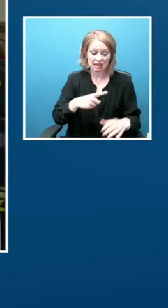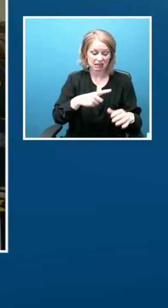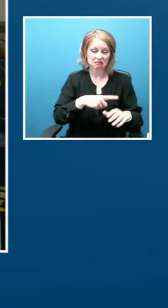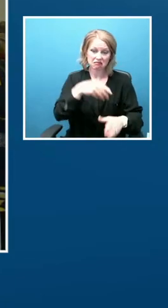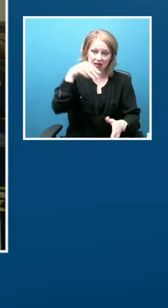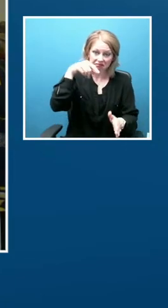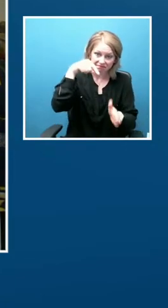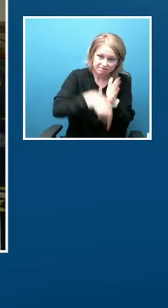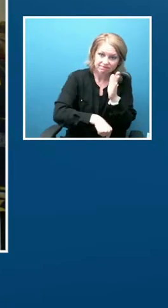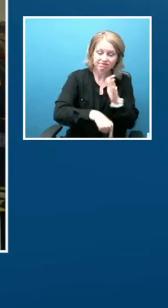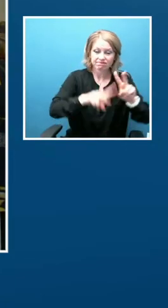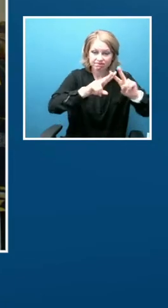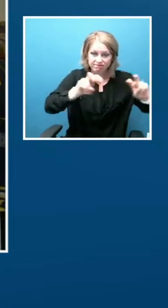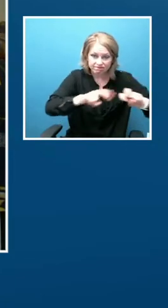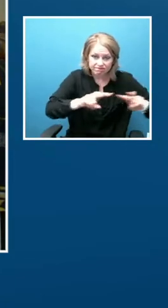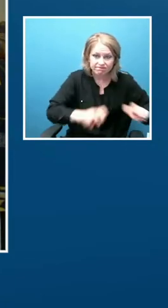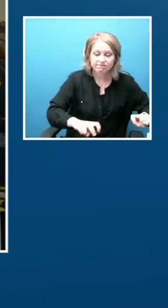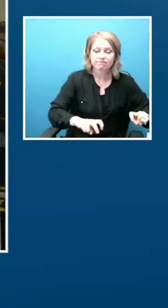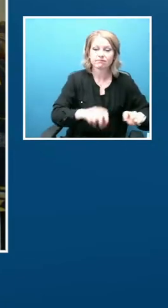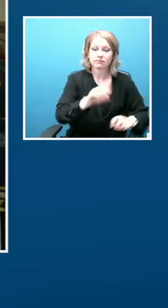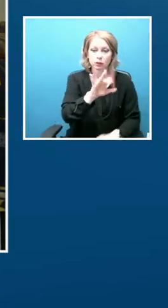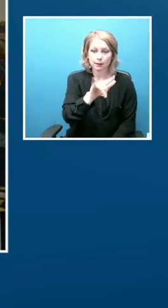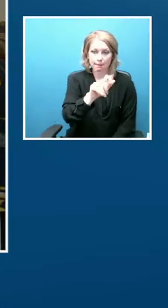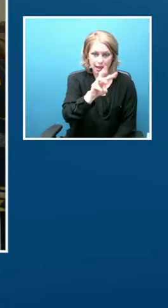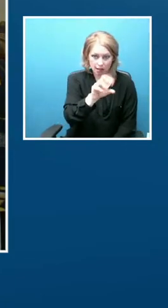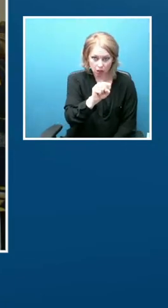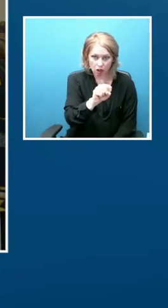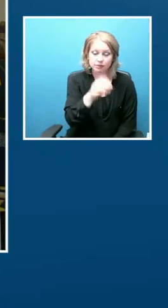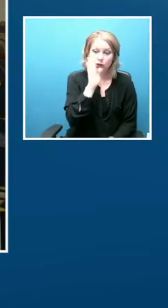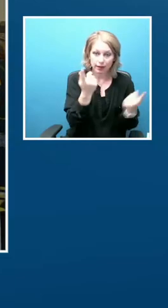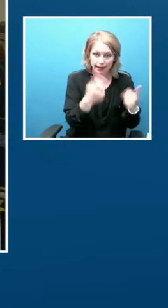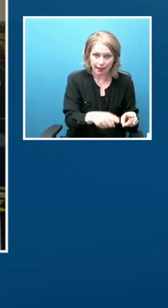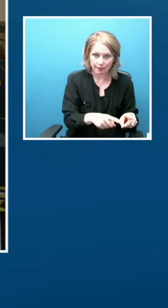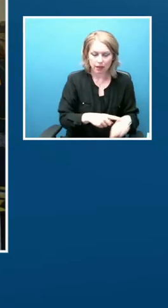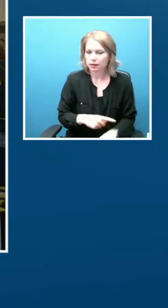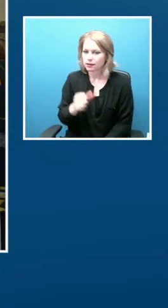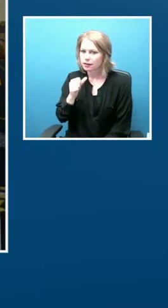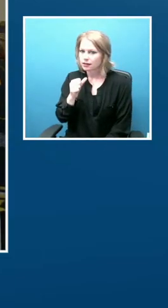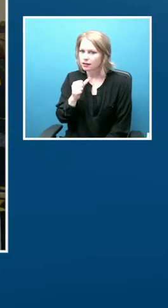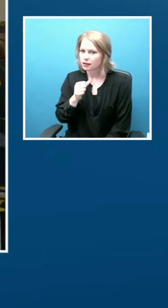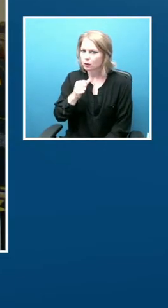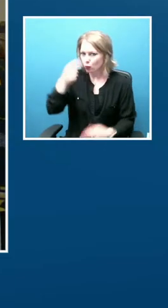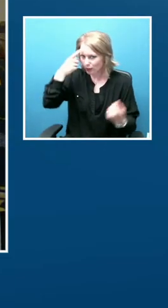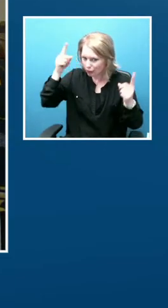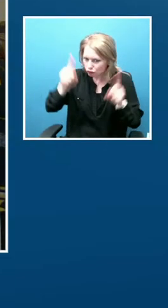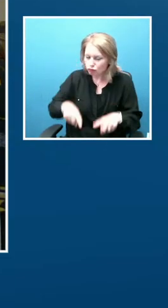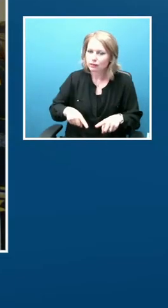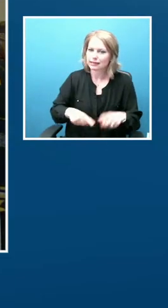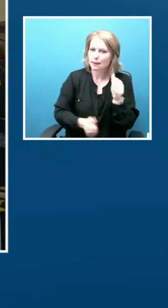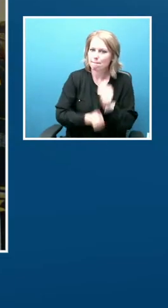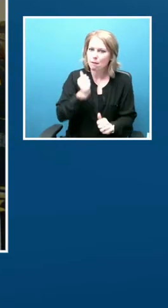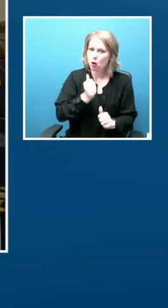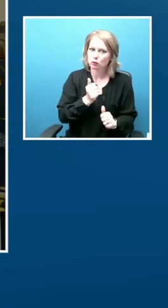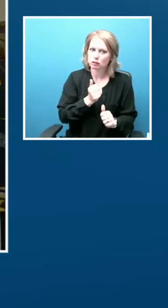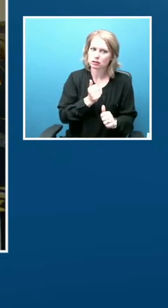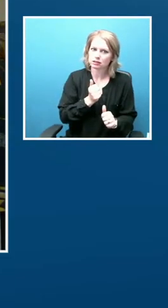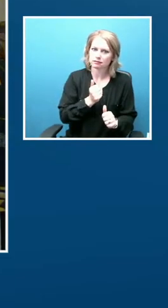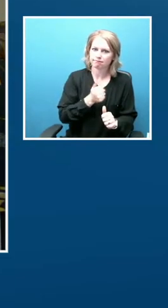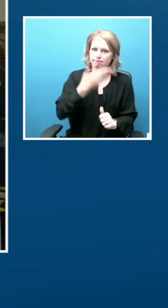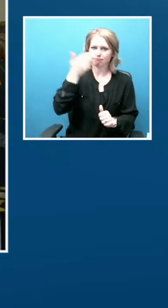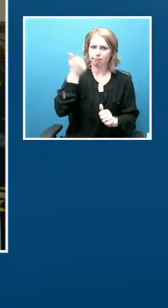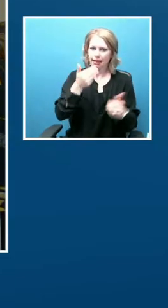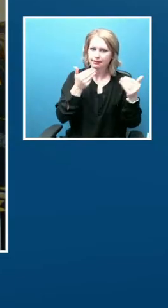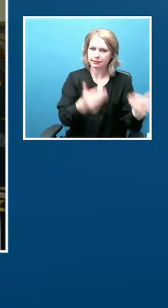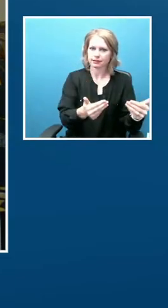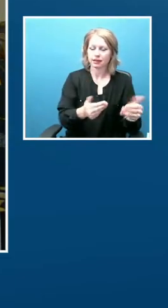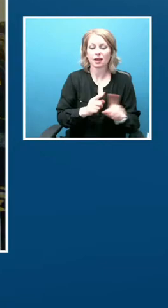our bylaws, rather than a series of challenges, was the most productive path forward. But 2 days after signing an